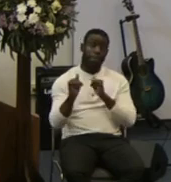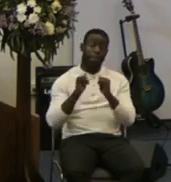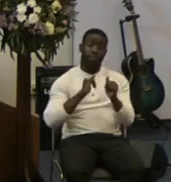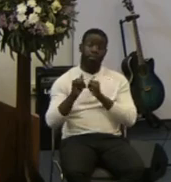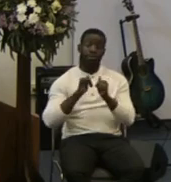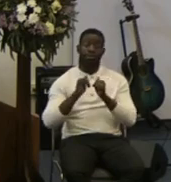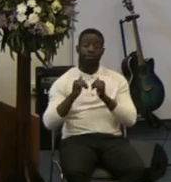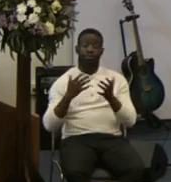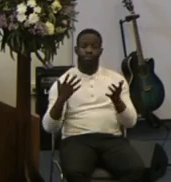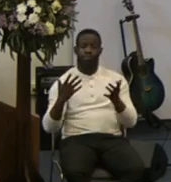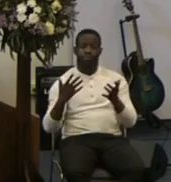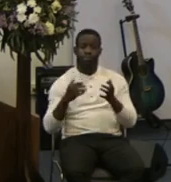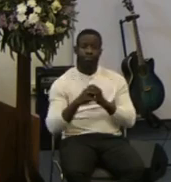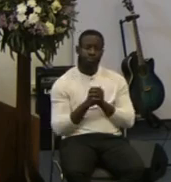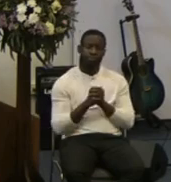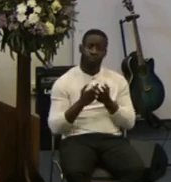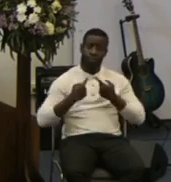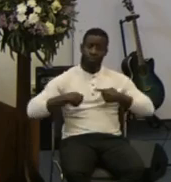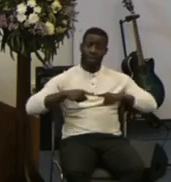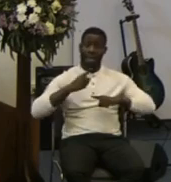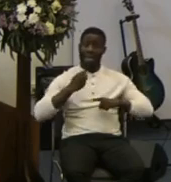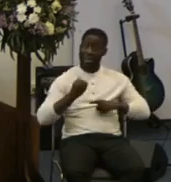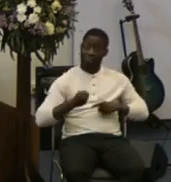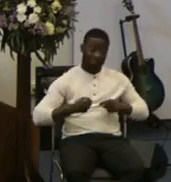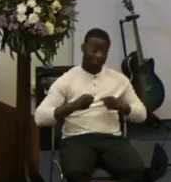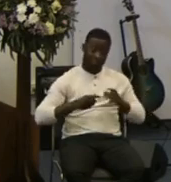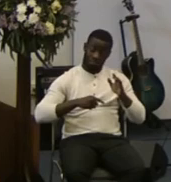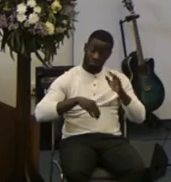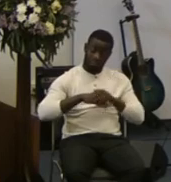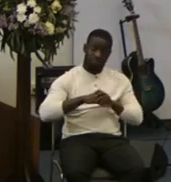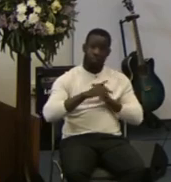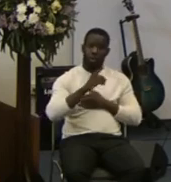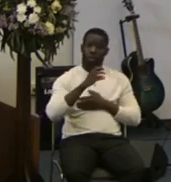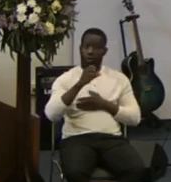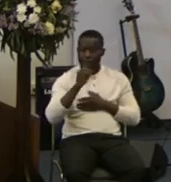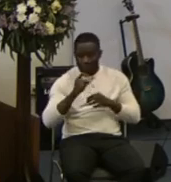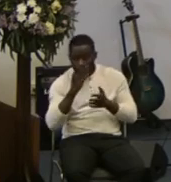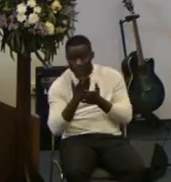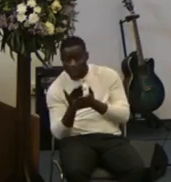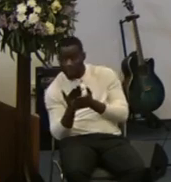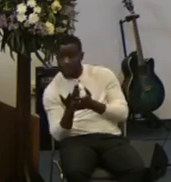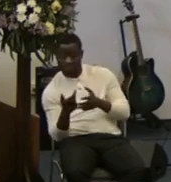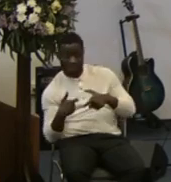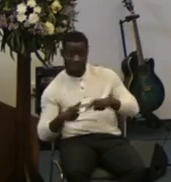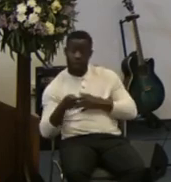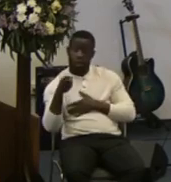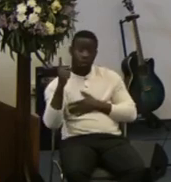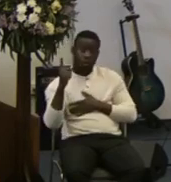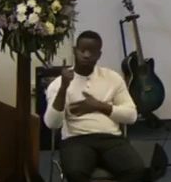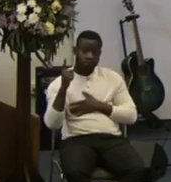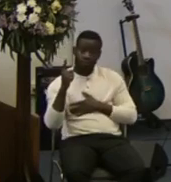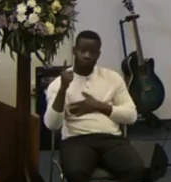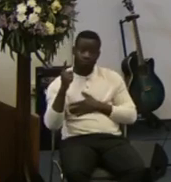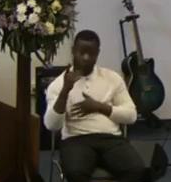Sometimes, my friends, we can have all the faith in the world and God